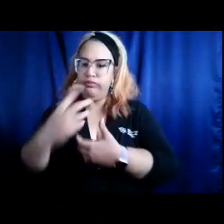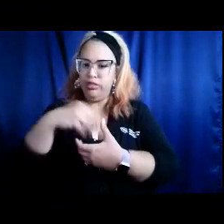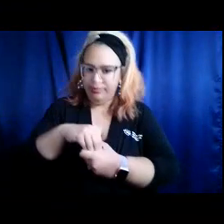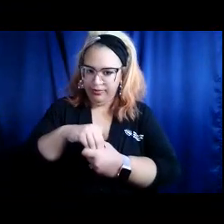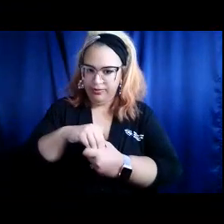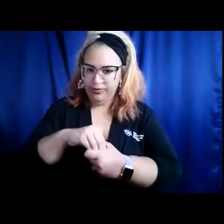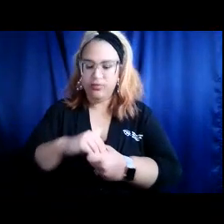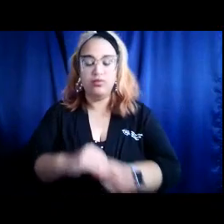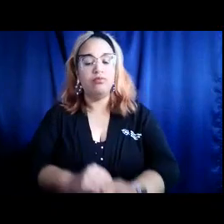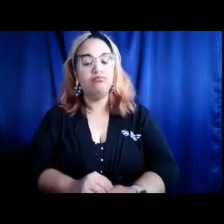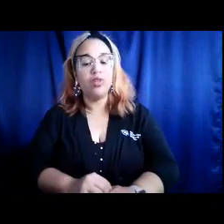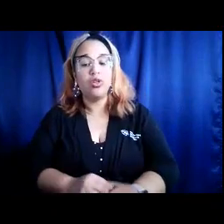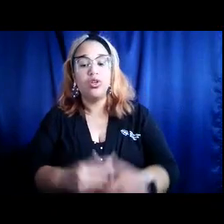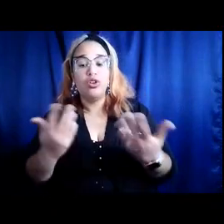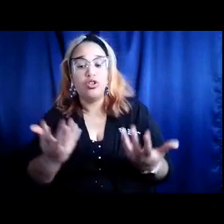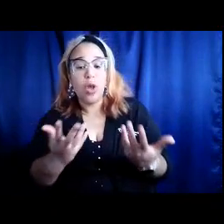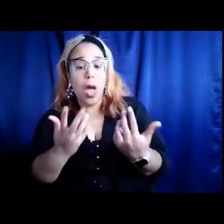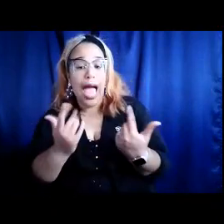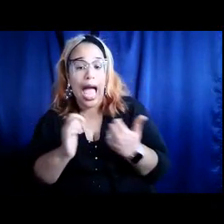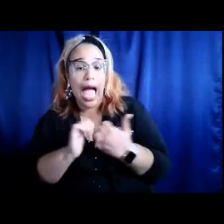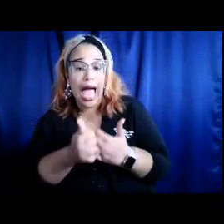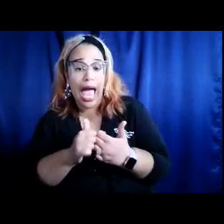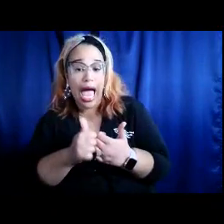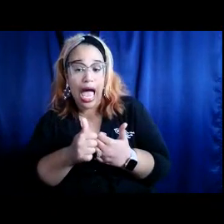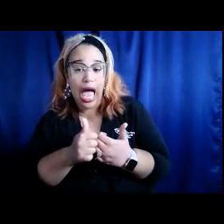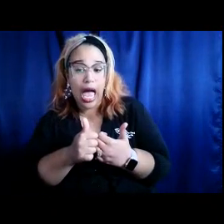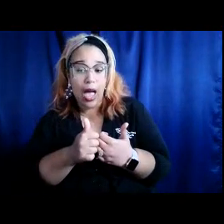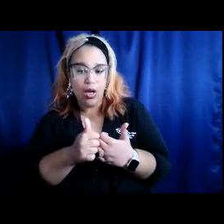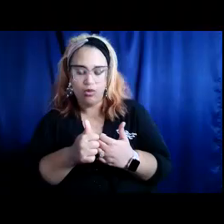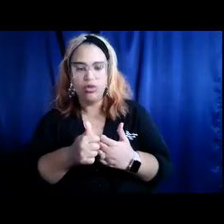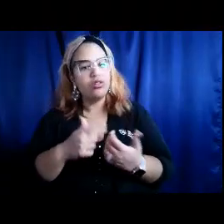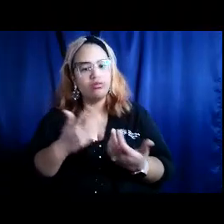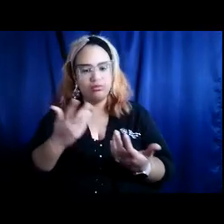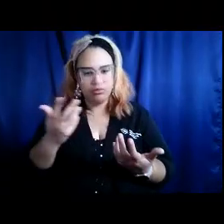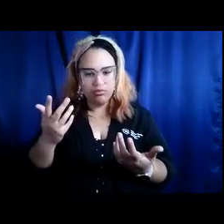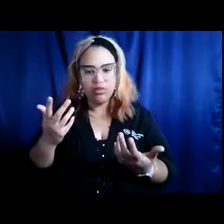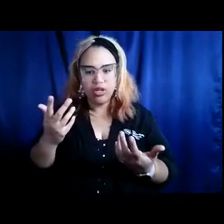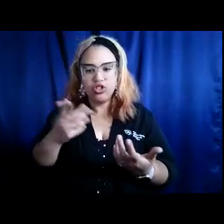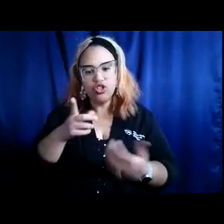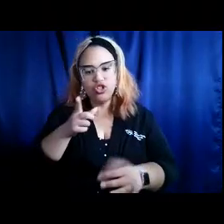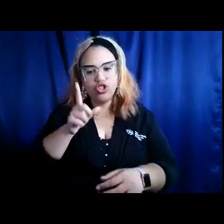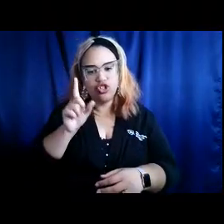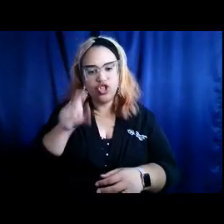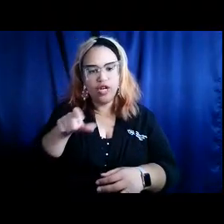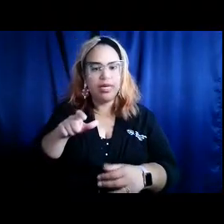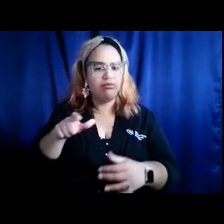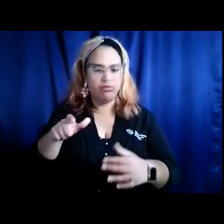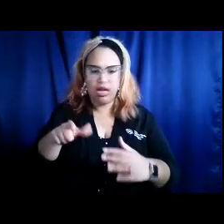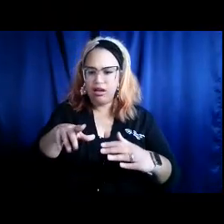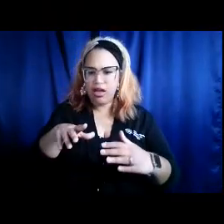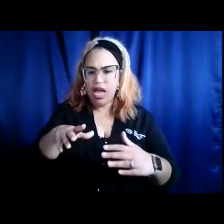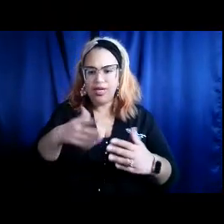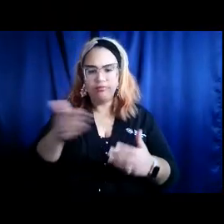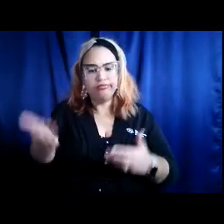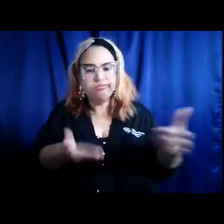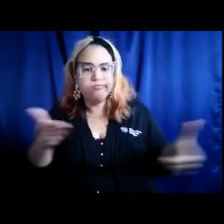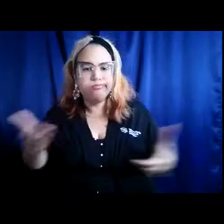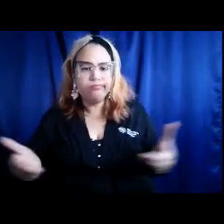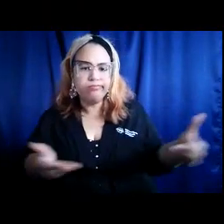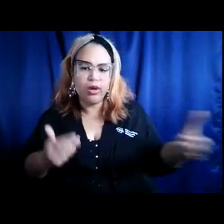disability inclusive workplace, such as access to the broader pool of talent, increased innovation driven by